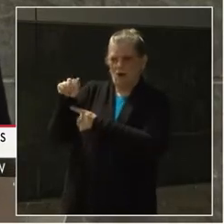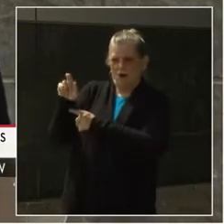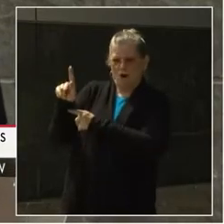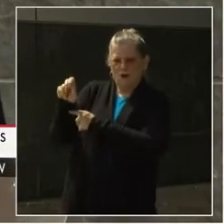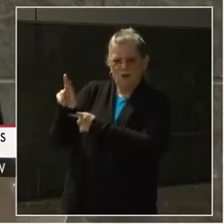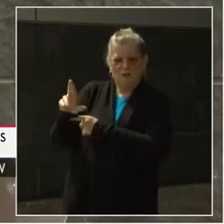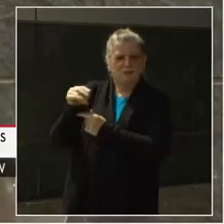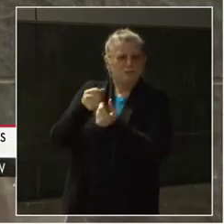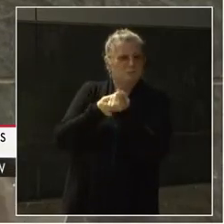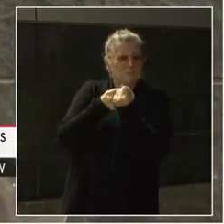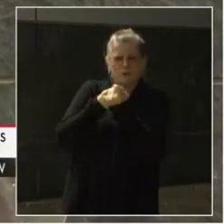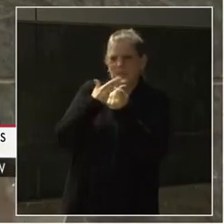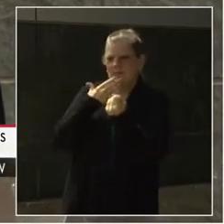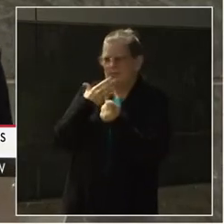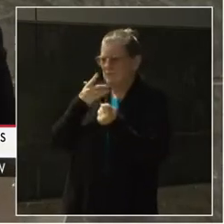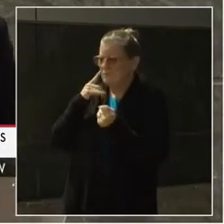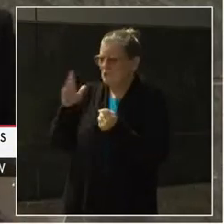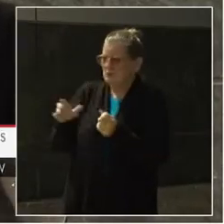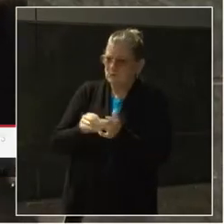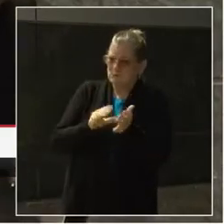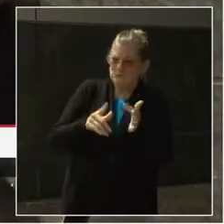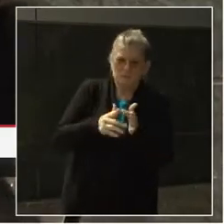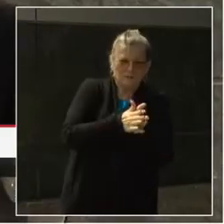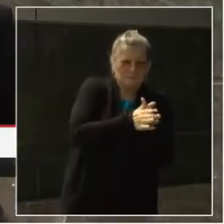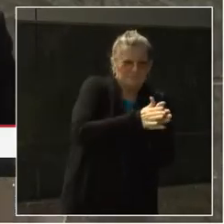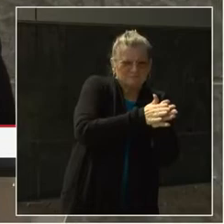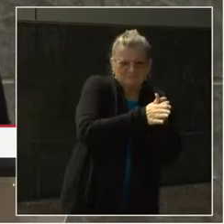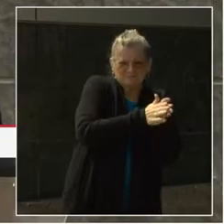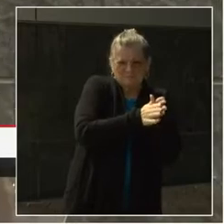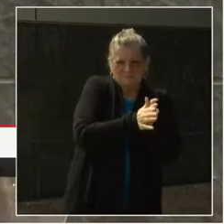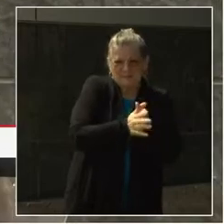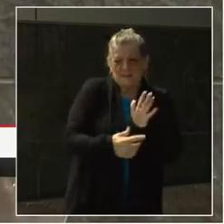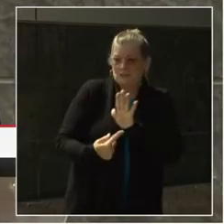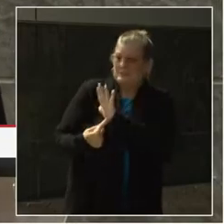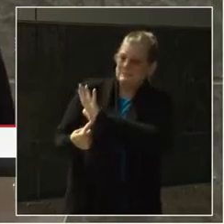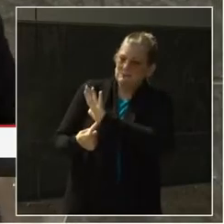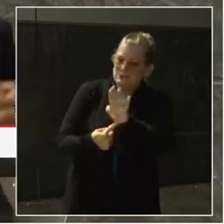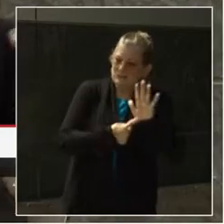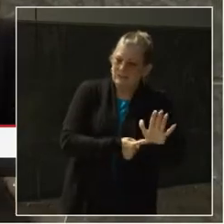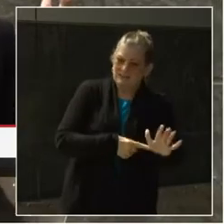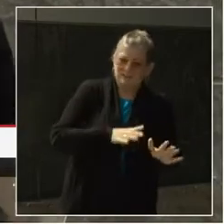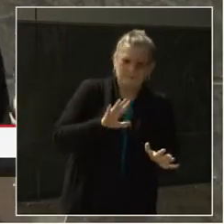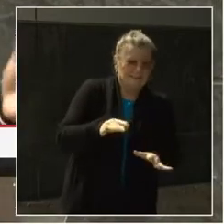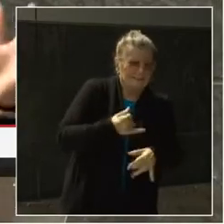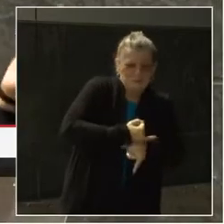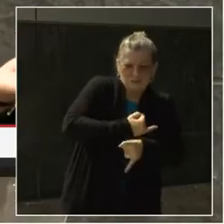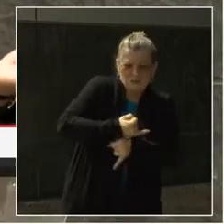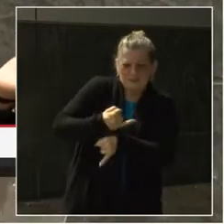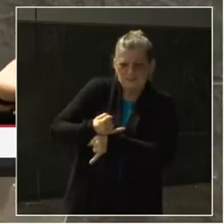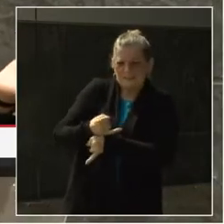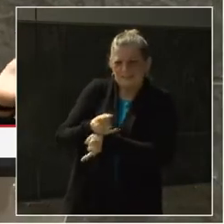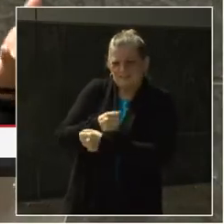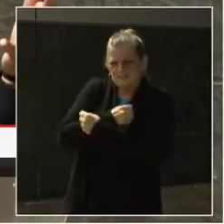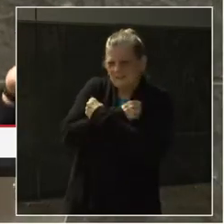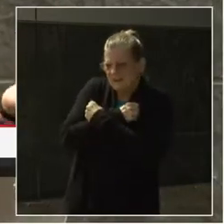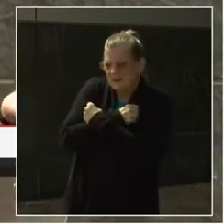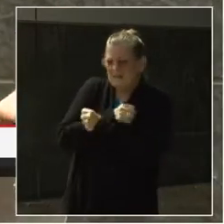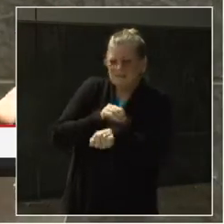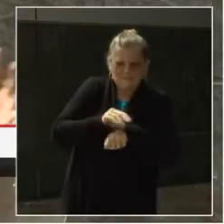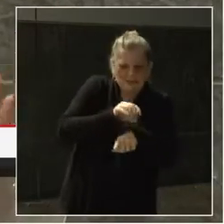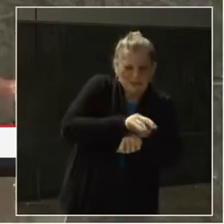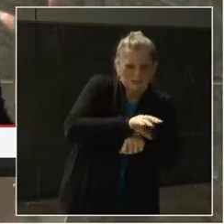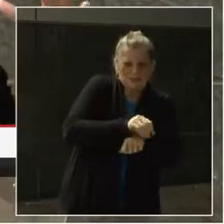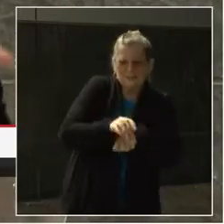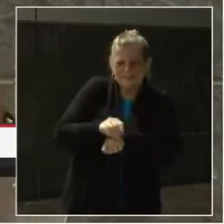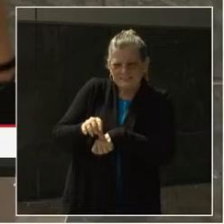a moment where a student intern hugs their advisor in their internship program, and that relationship and that bond will be with her